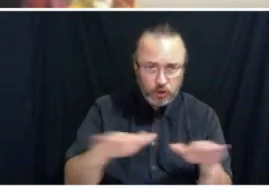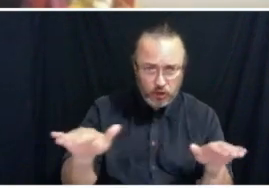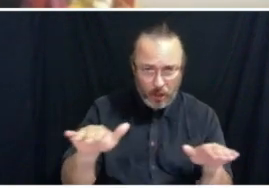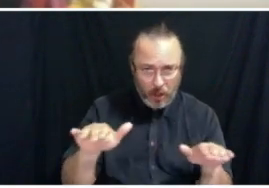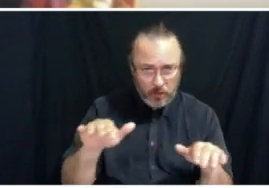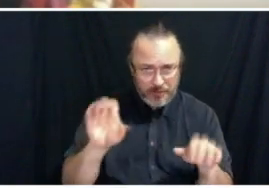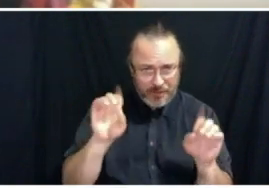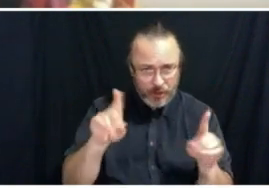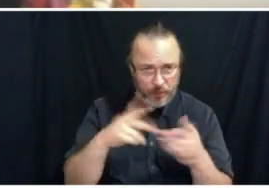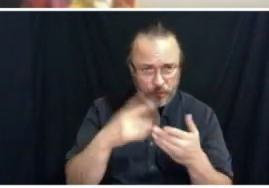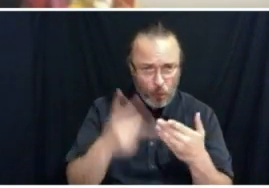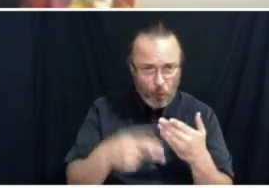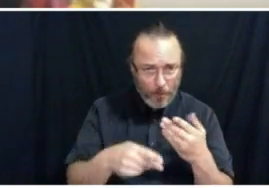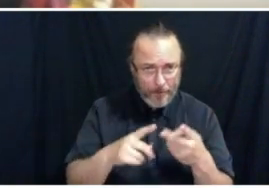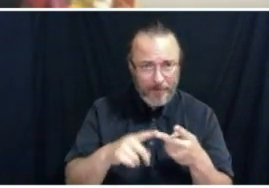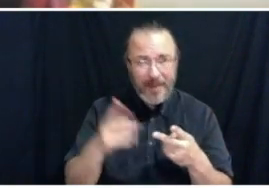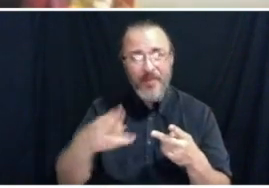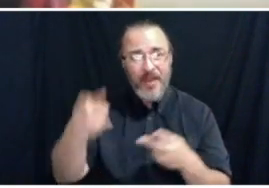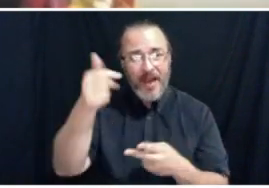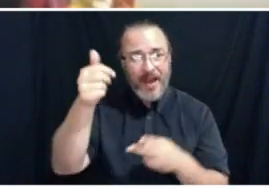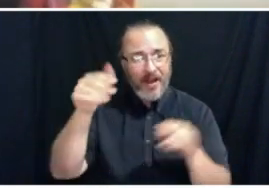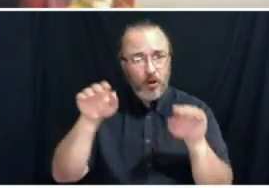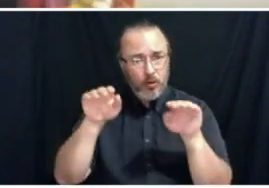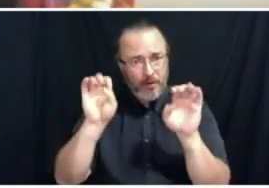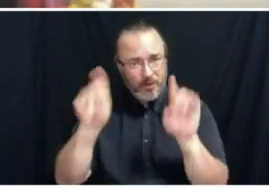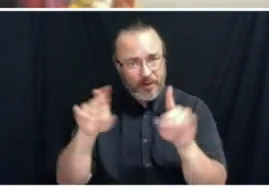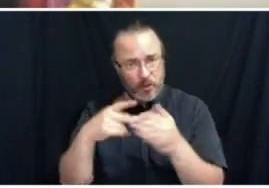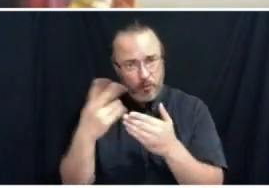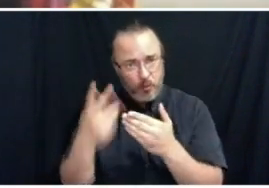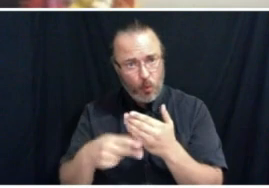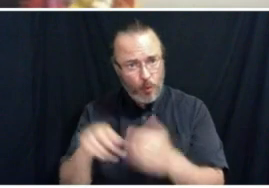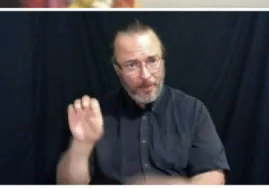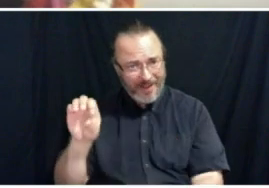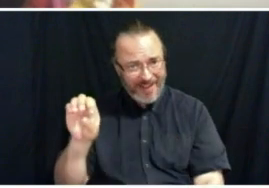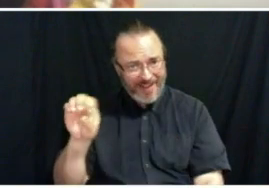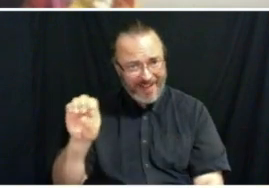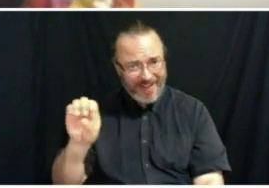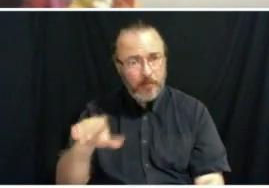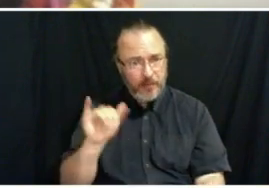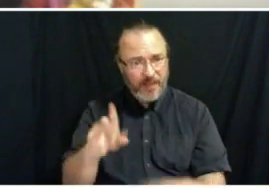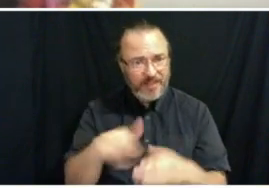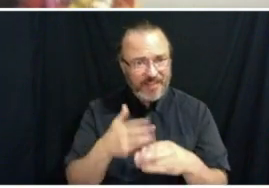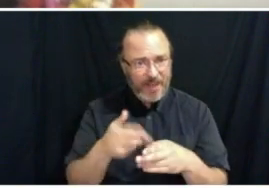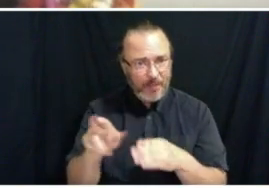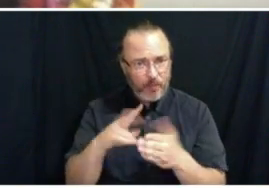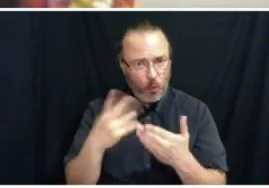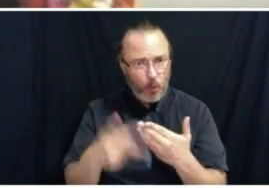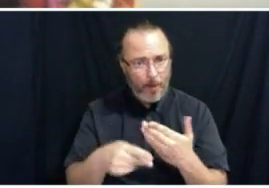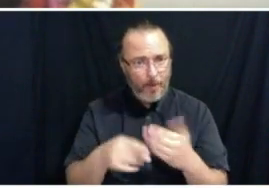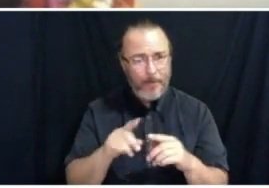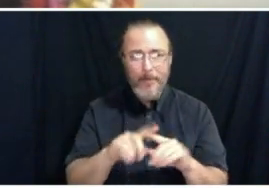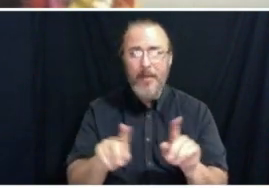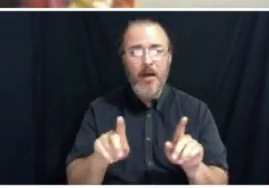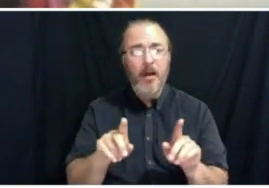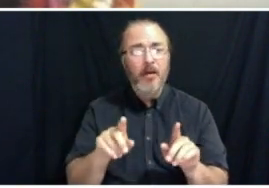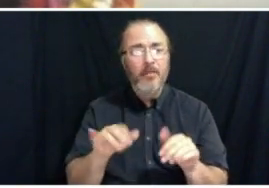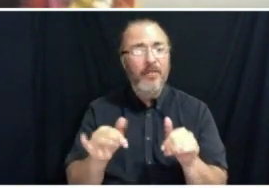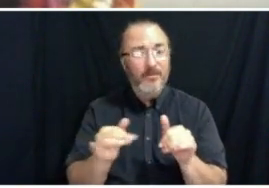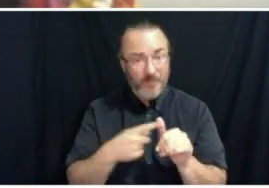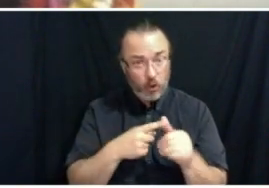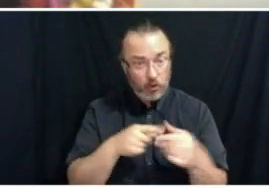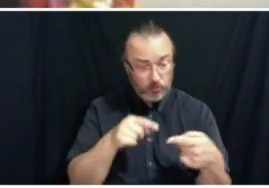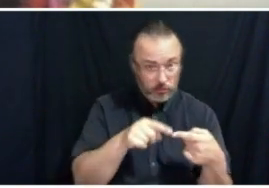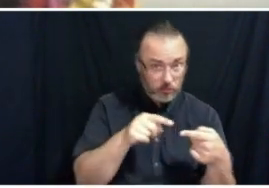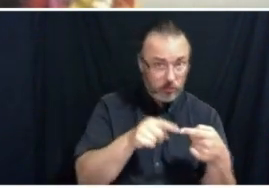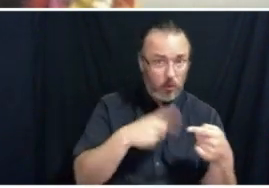the Higher Education Program Generation E. This is the name of the program. Regarding to first one, we are moving forward